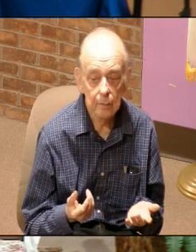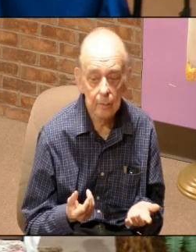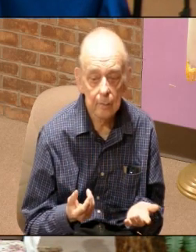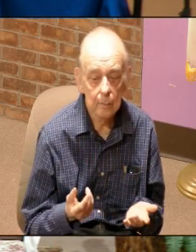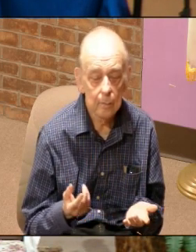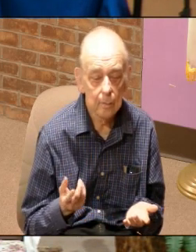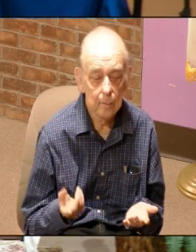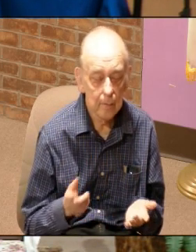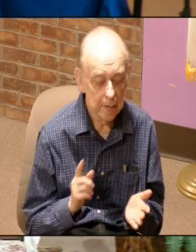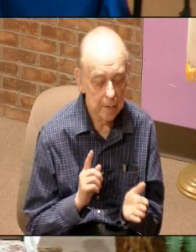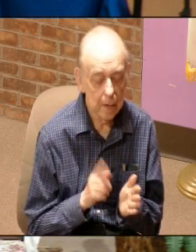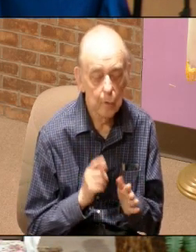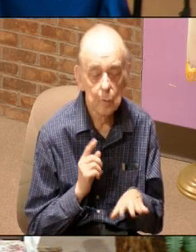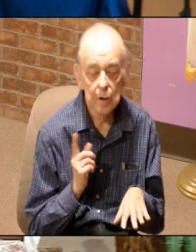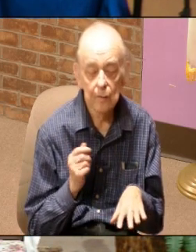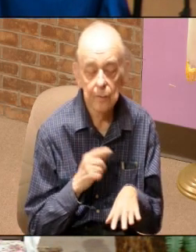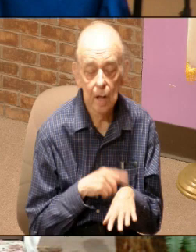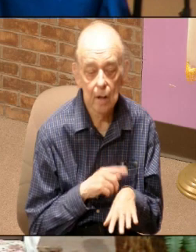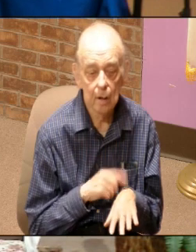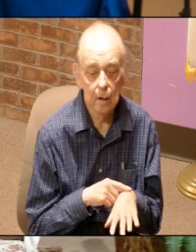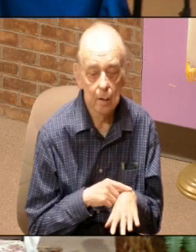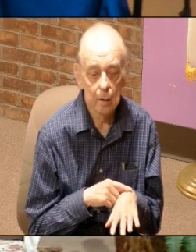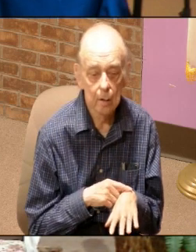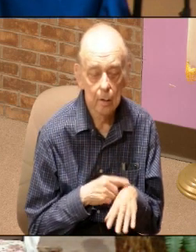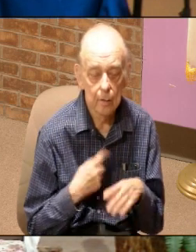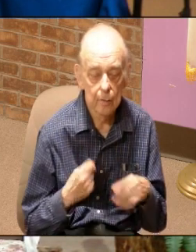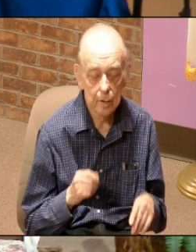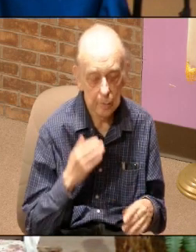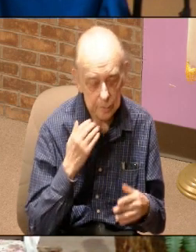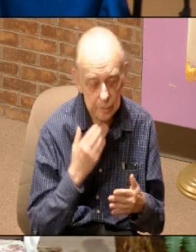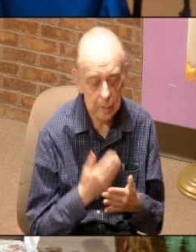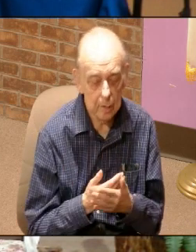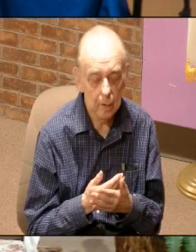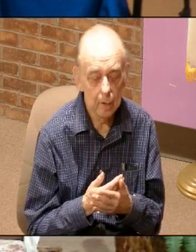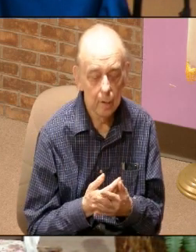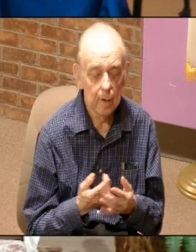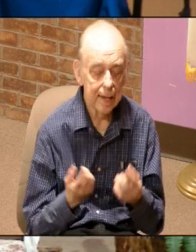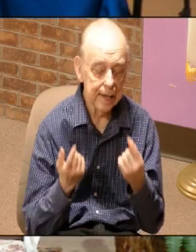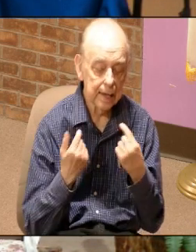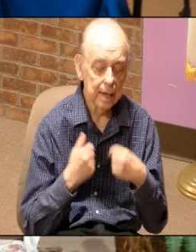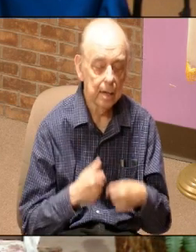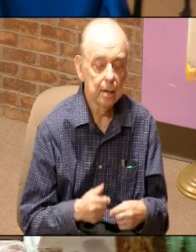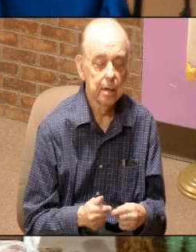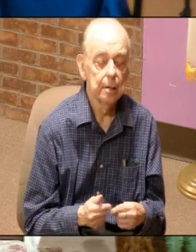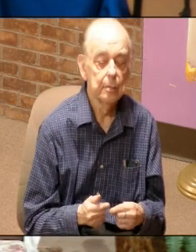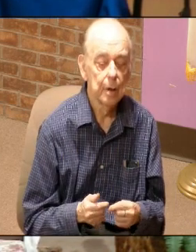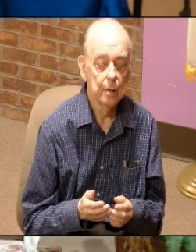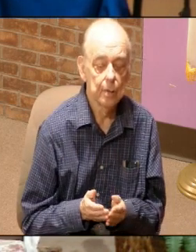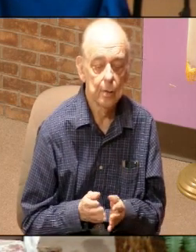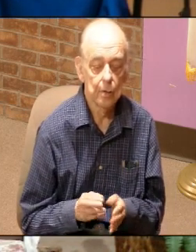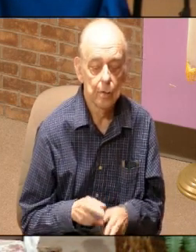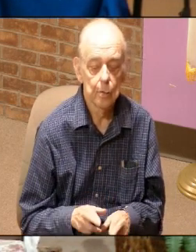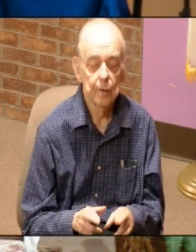At that moment of time Pharaoh's daughter came down the river or by the river